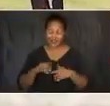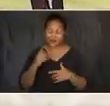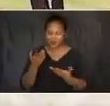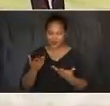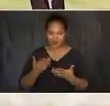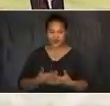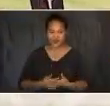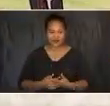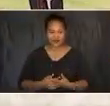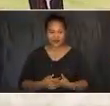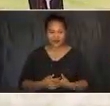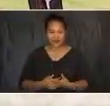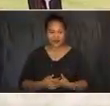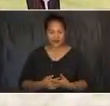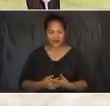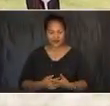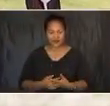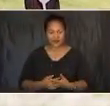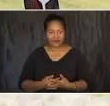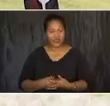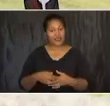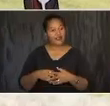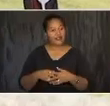wonderful outtakes